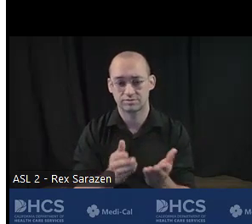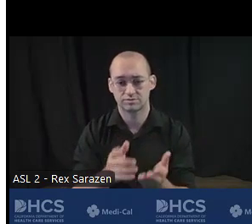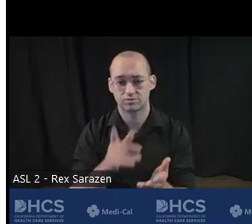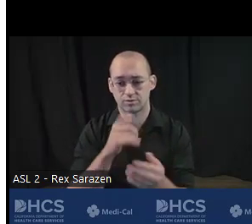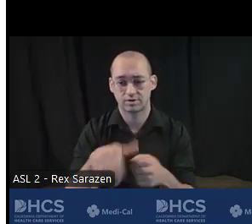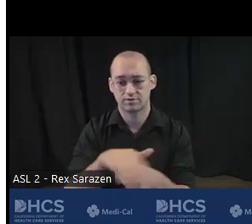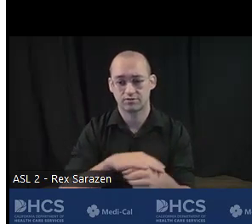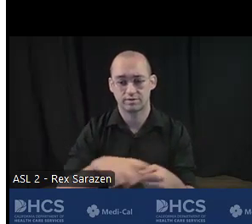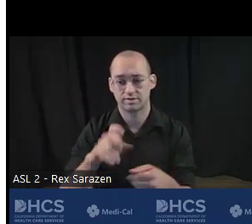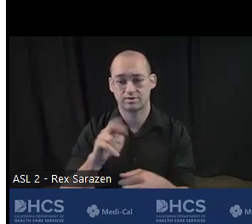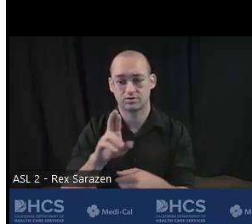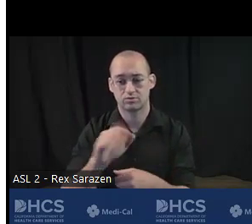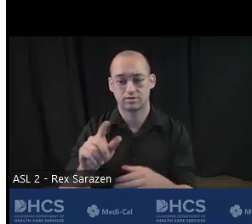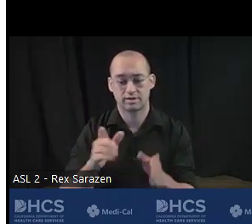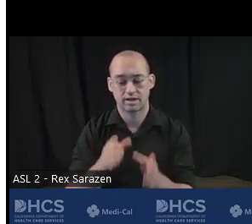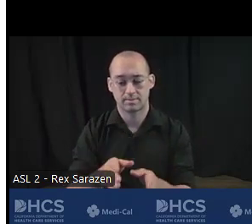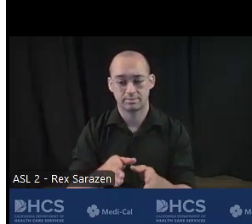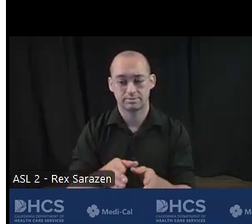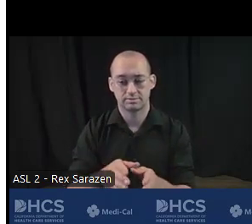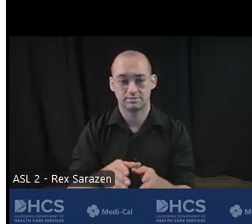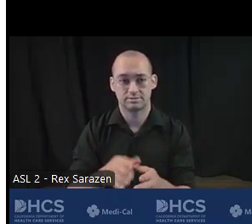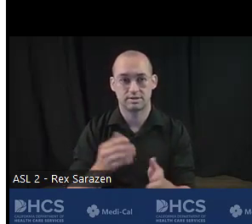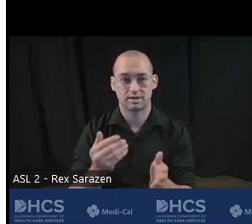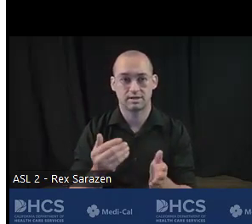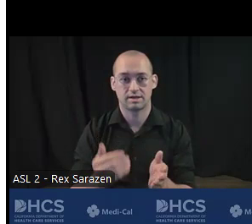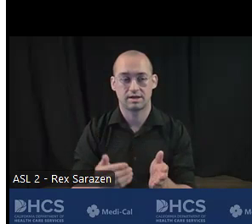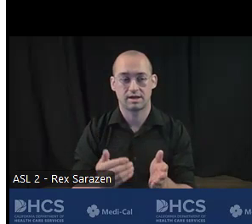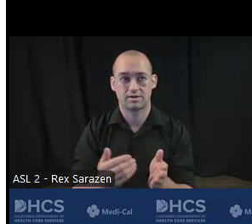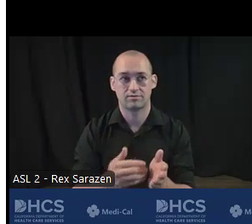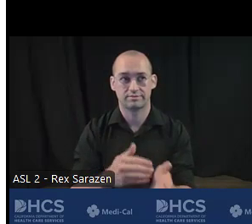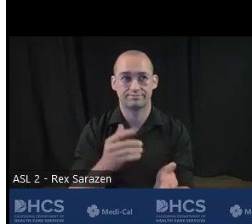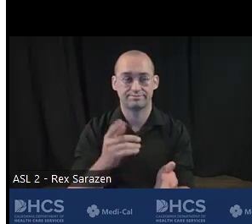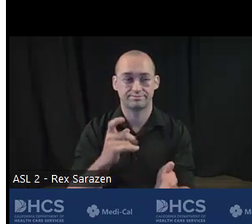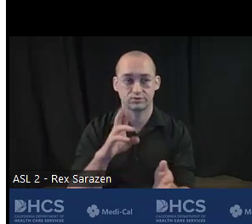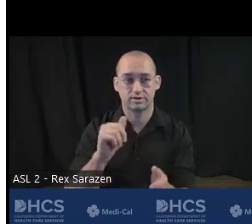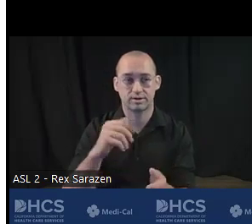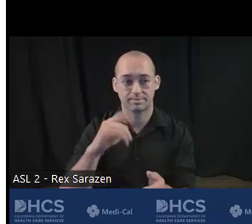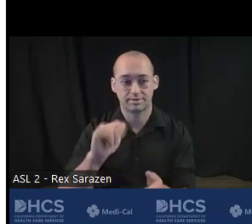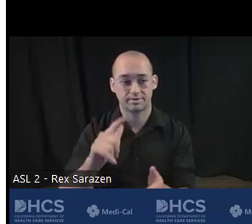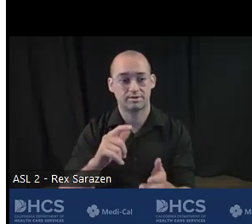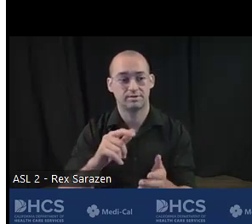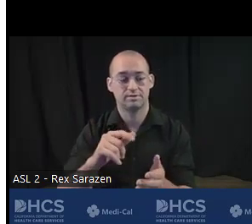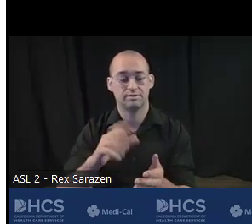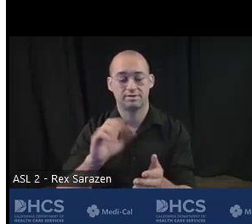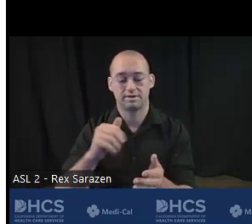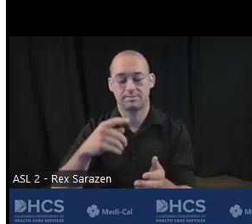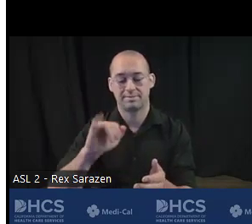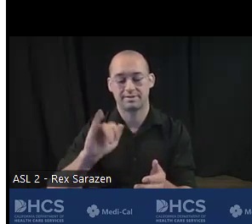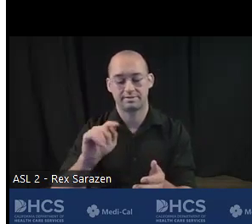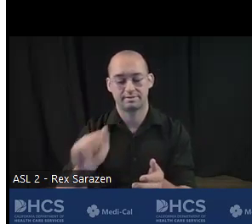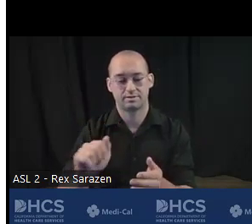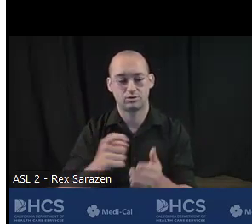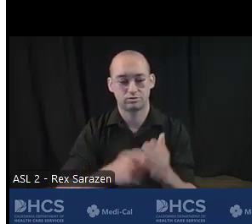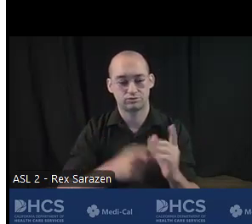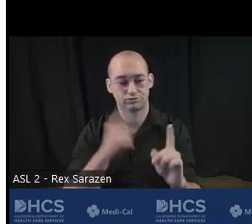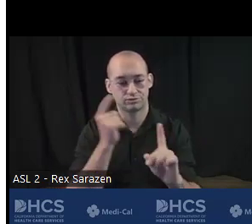gaps, or enrollment caps, and average per capita cost targets. And so as we think about managed care integration, we also